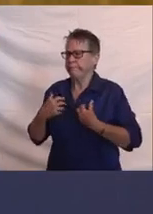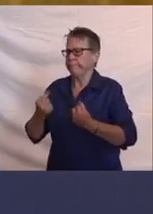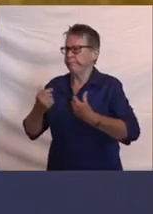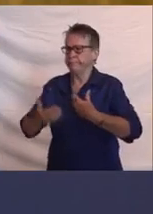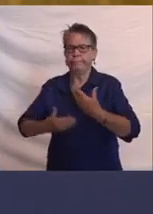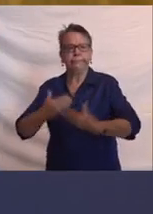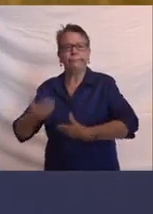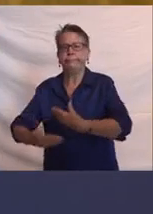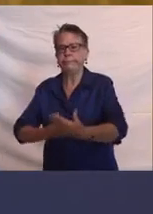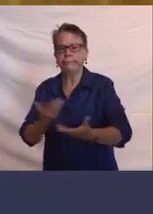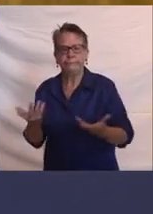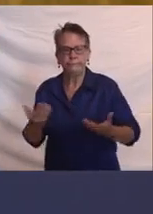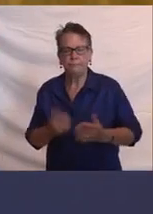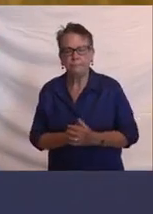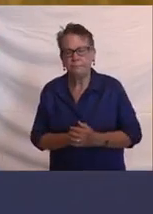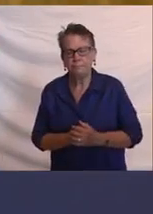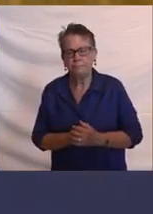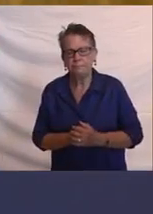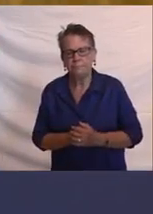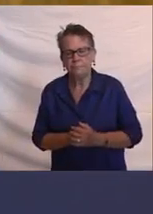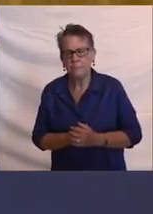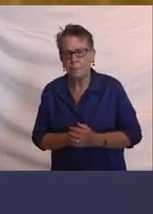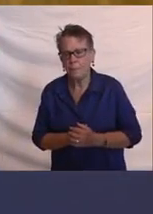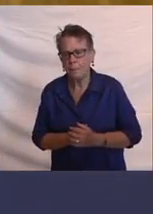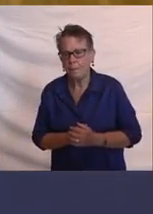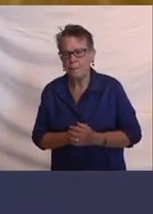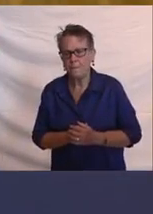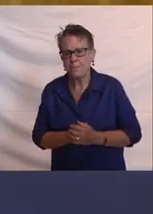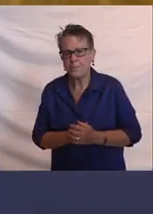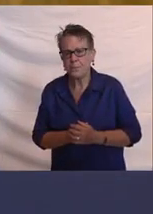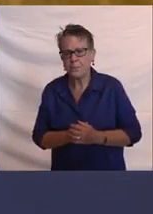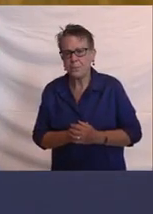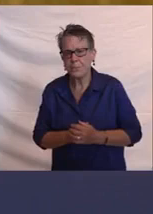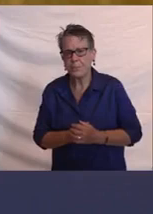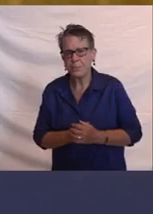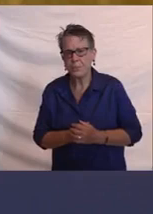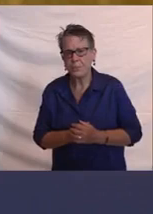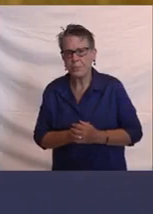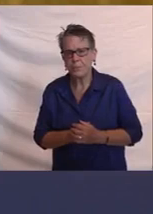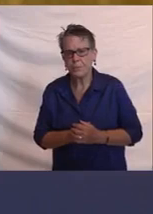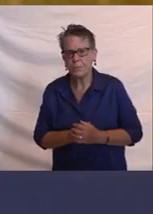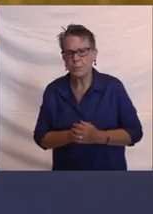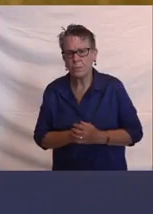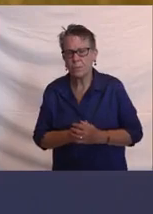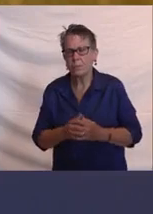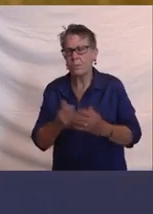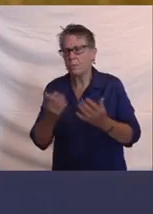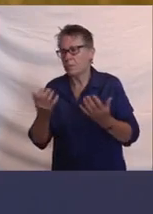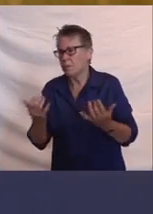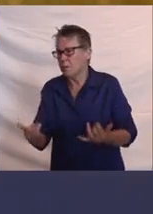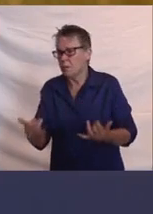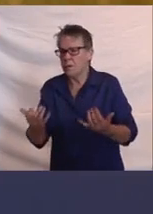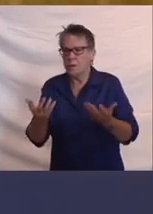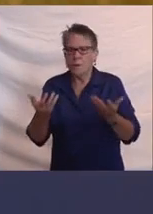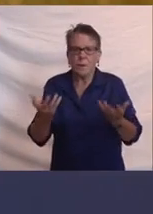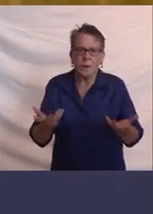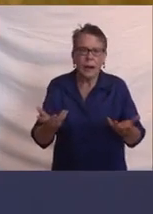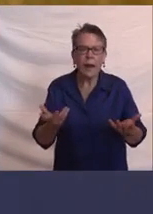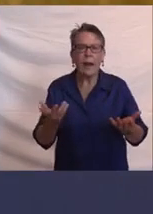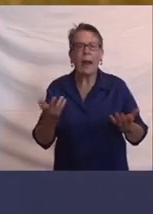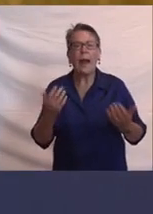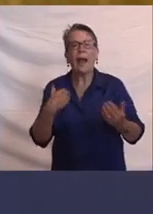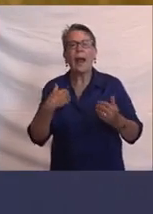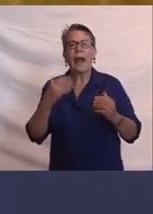22. And any color on, I know we'll have Angelica sometime sooner than later, but